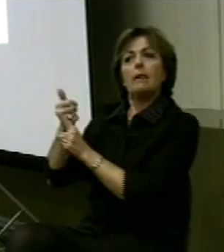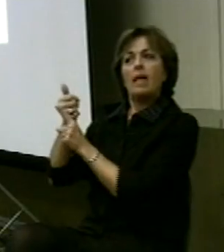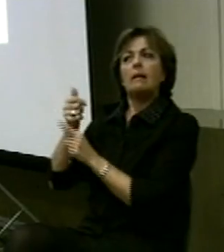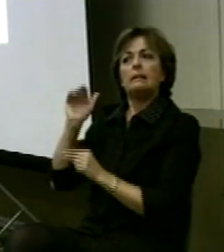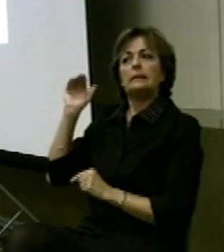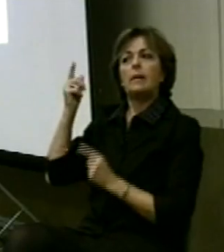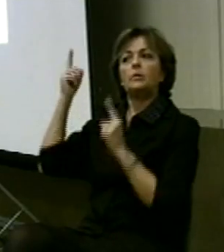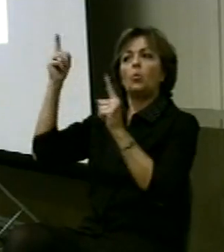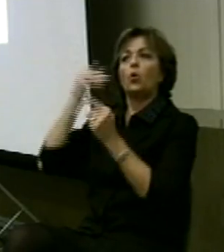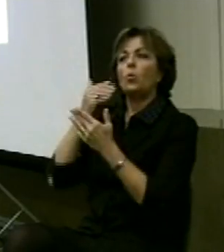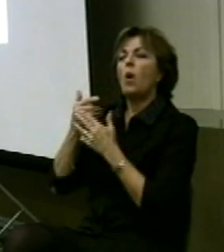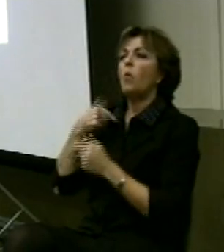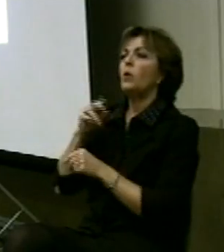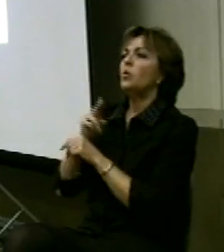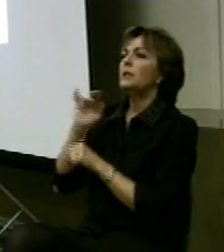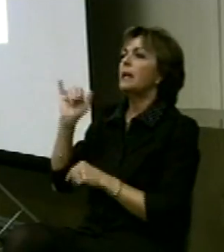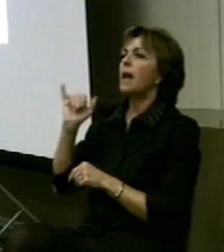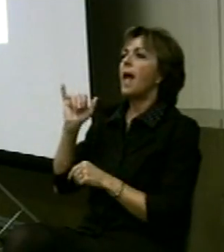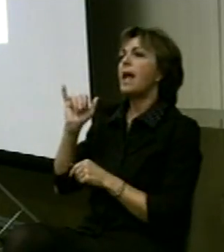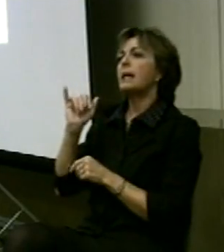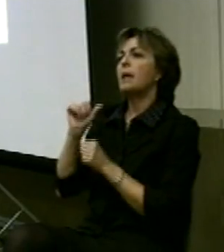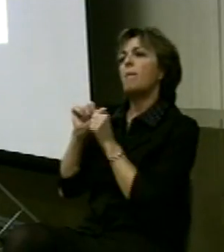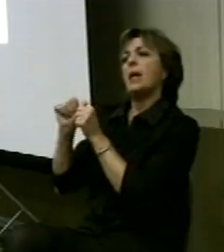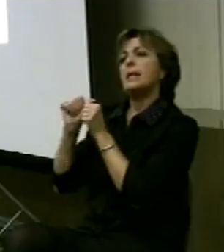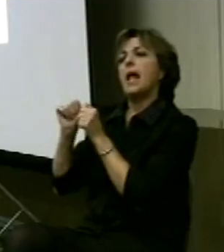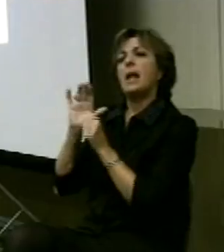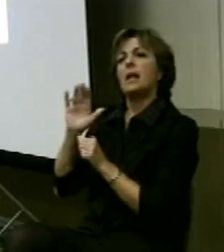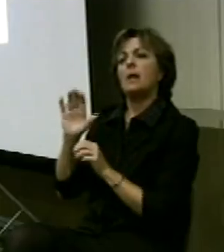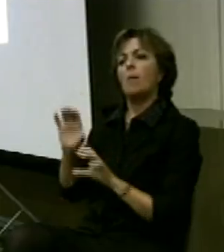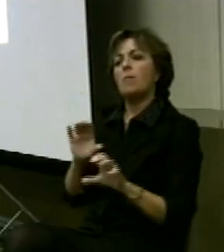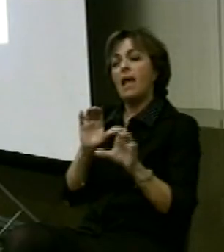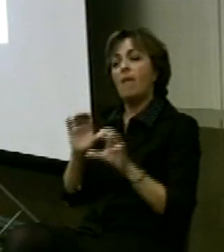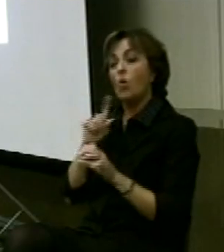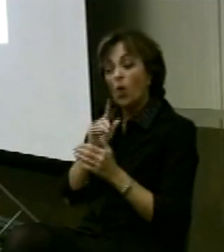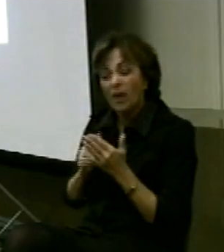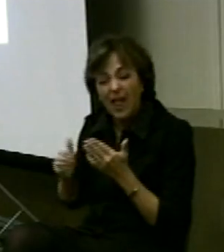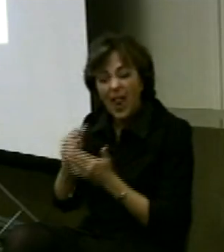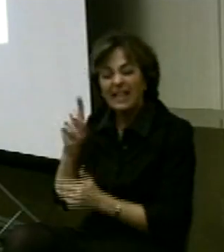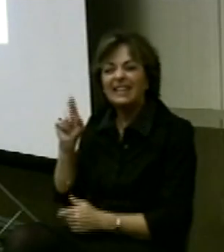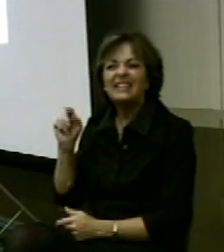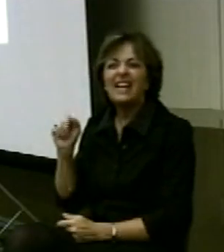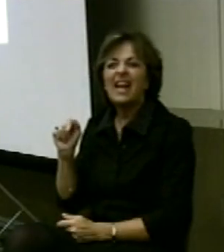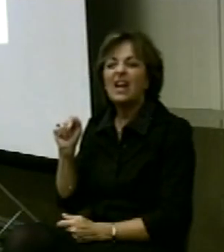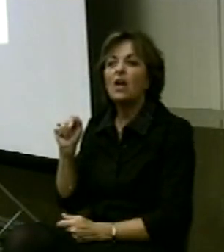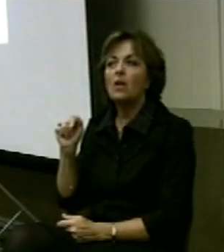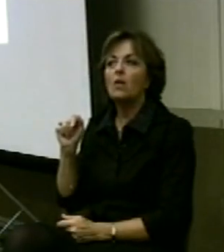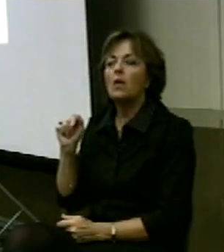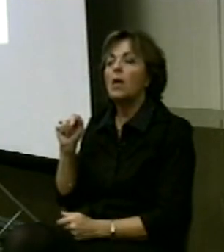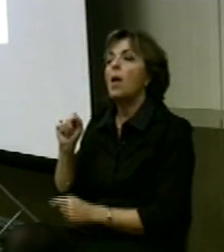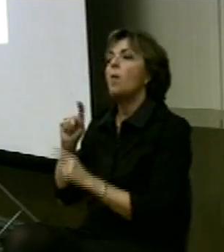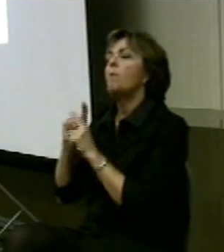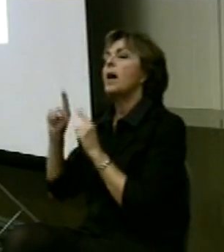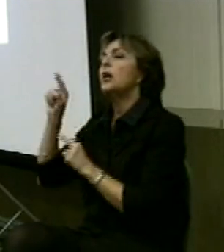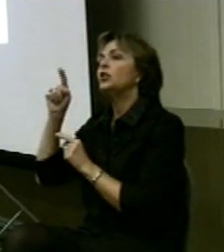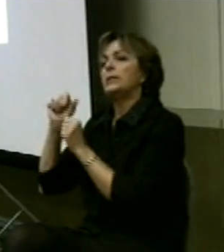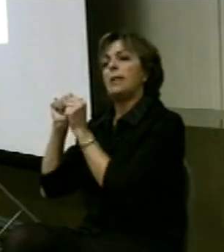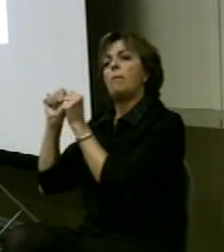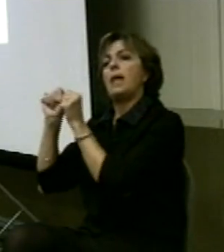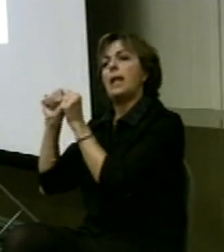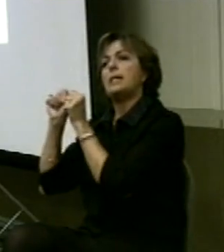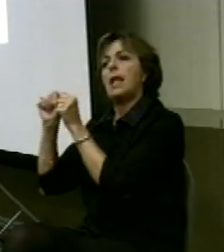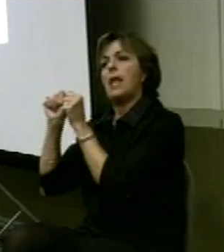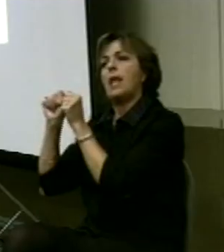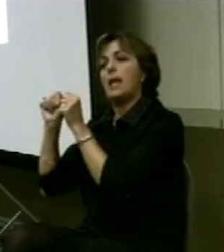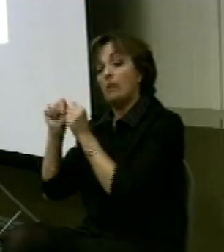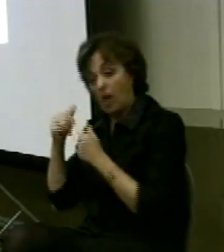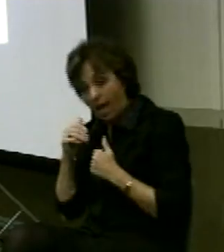use it more as, like you said, just kind of maintaining that behavior. We're not necessarily collecting data because we have a behavior problem, but just to maintain. Do you have all your